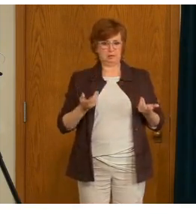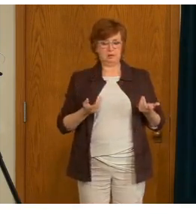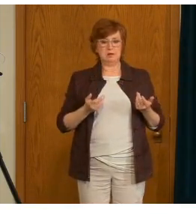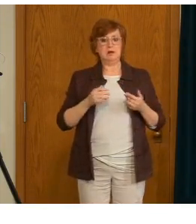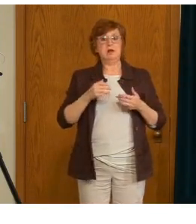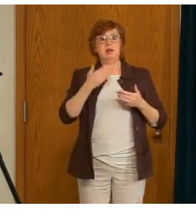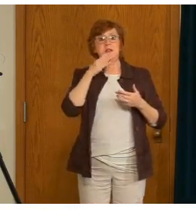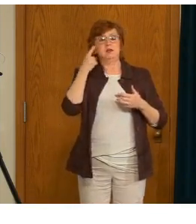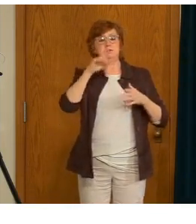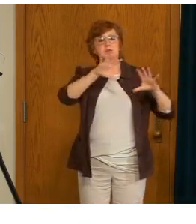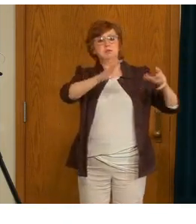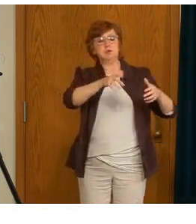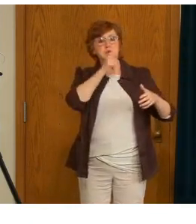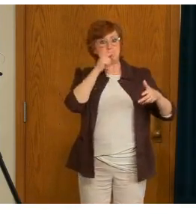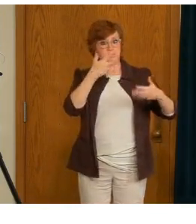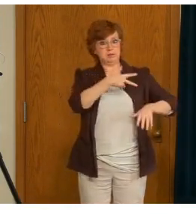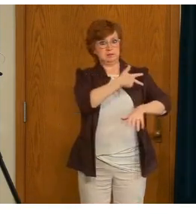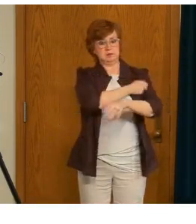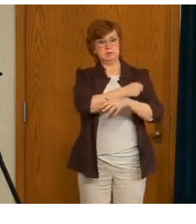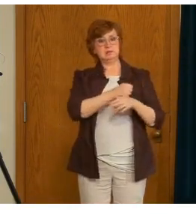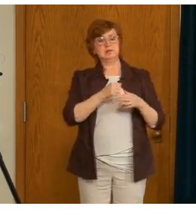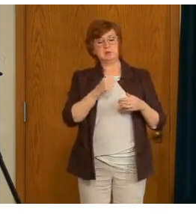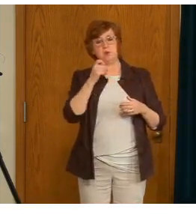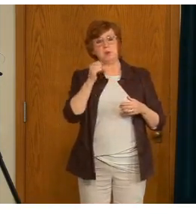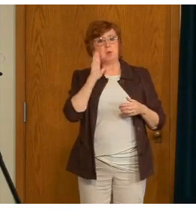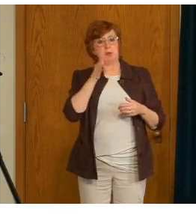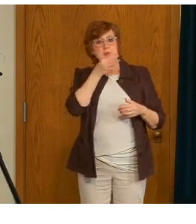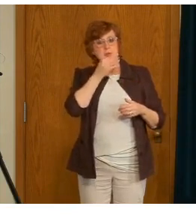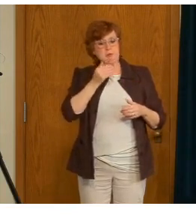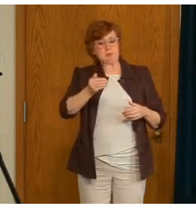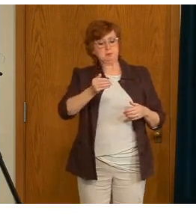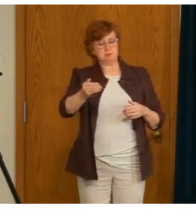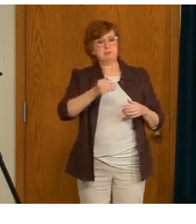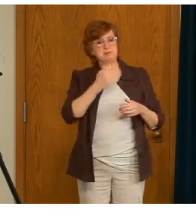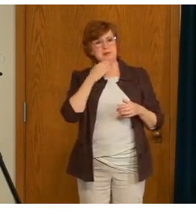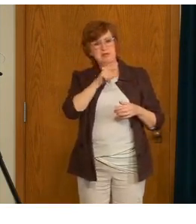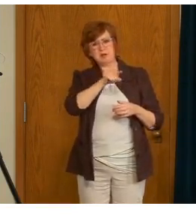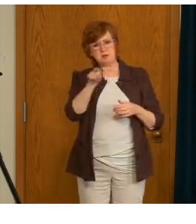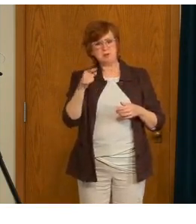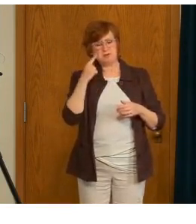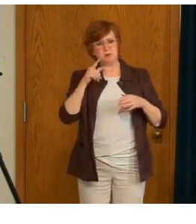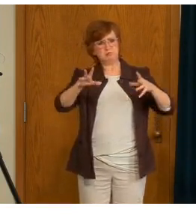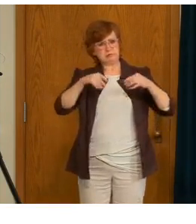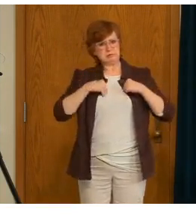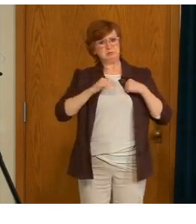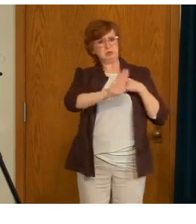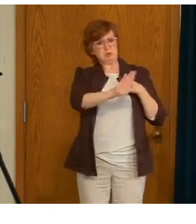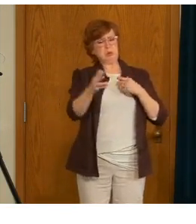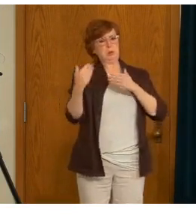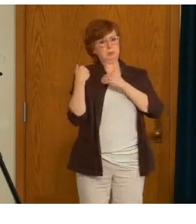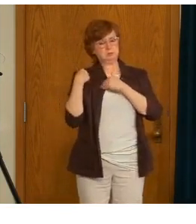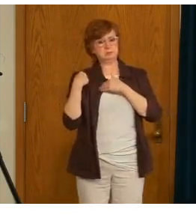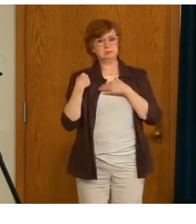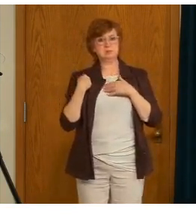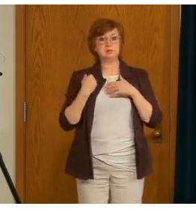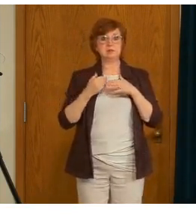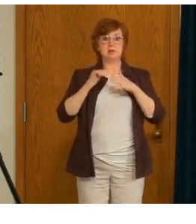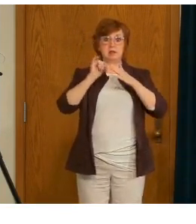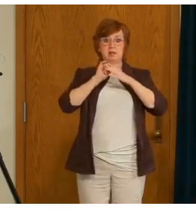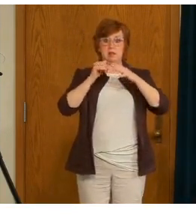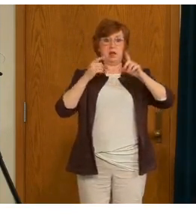will be doing so in the next few weeks. Thanks for doing your part. The end is in sight, but we have to keep